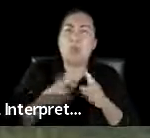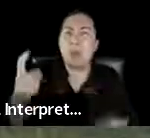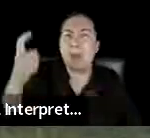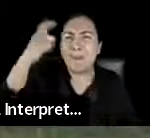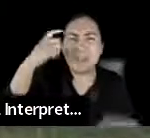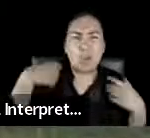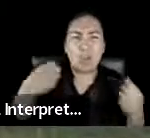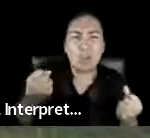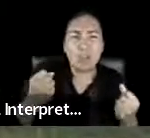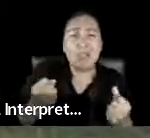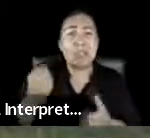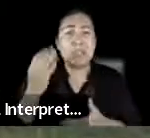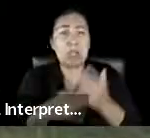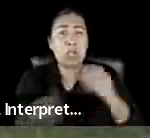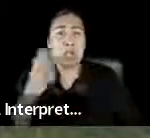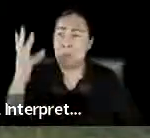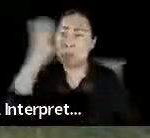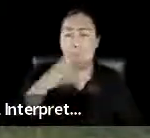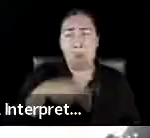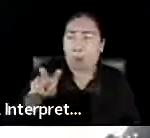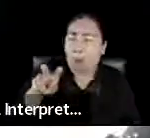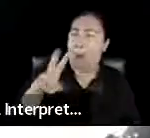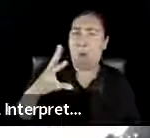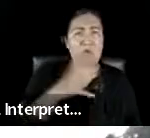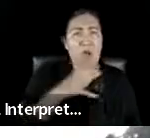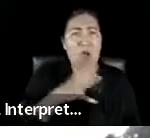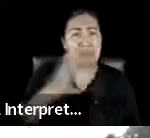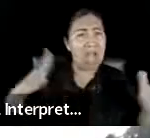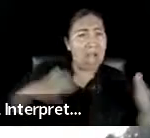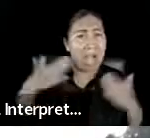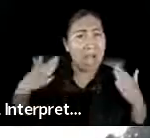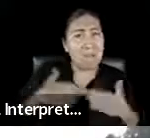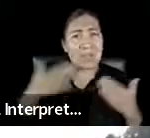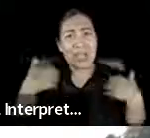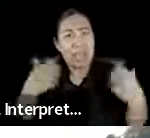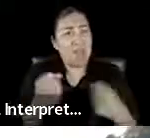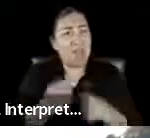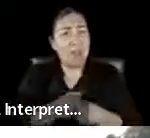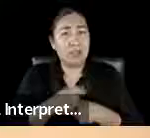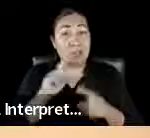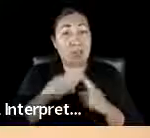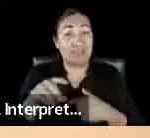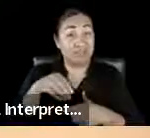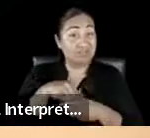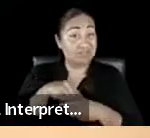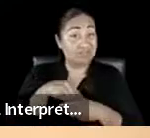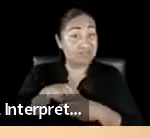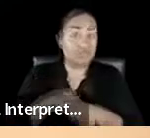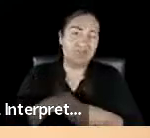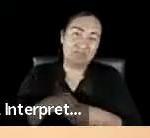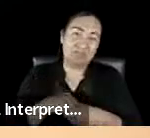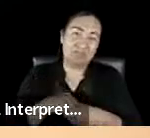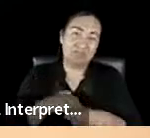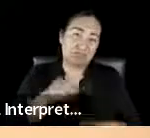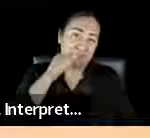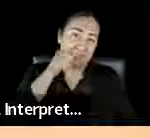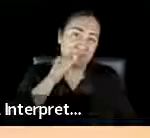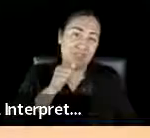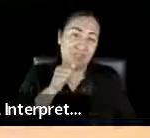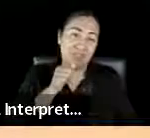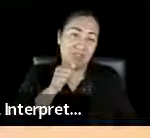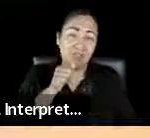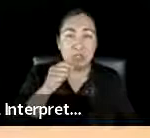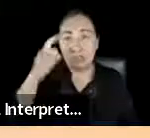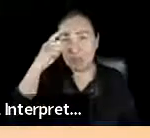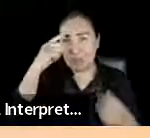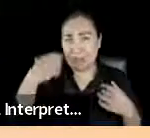Someone may seem completely fine on the outside, happy, healthy, but inside, they might be suffering. Mental